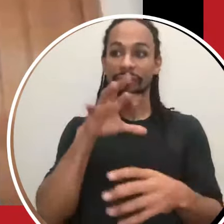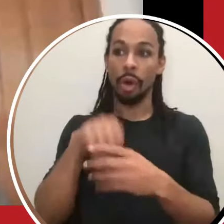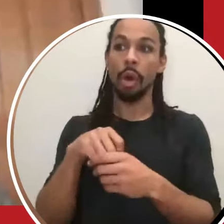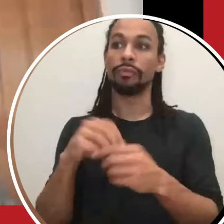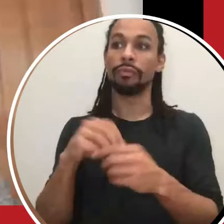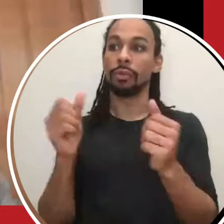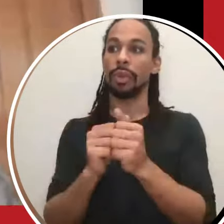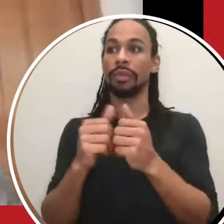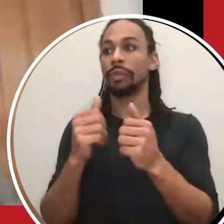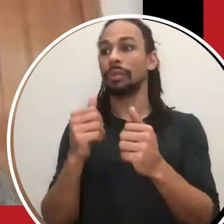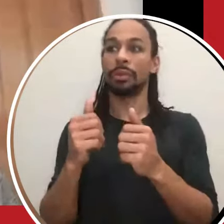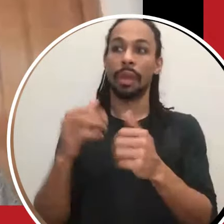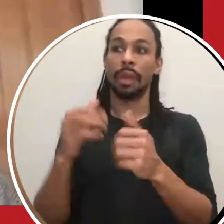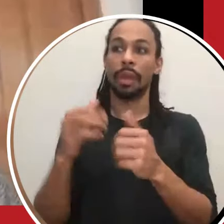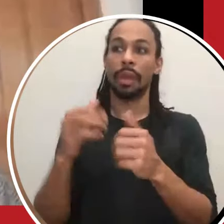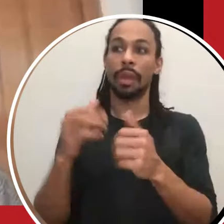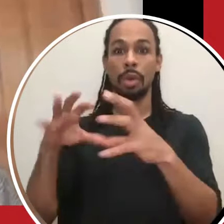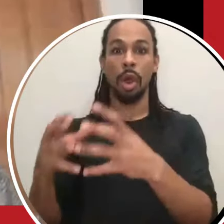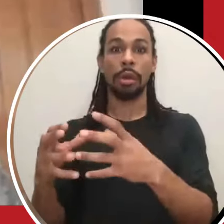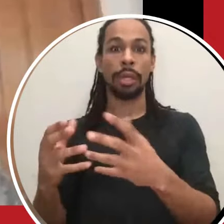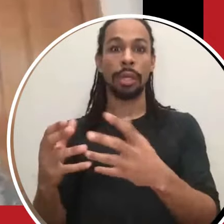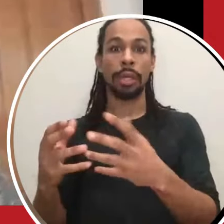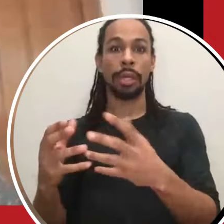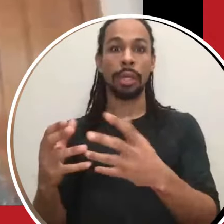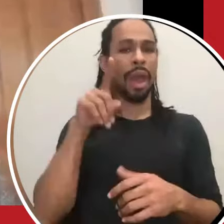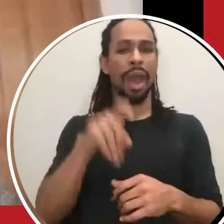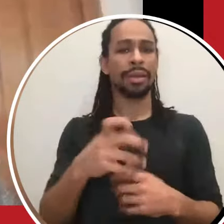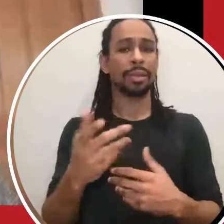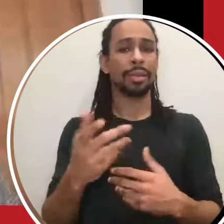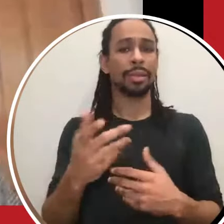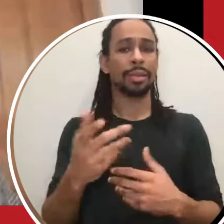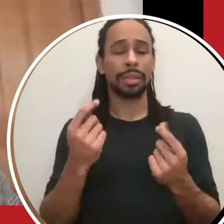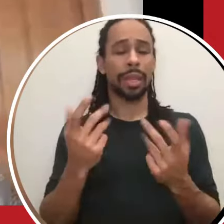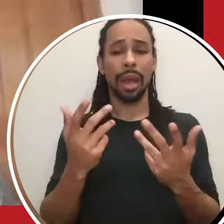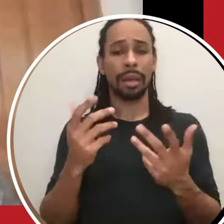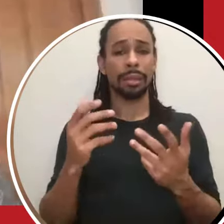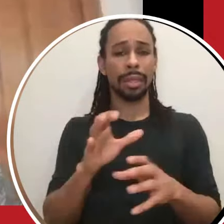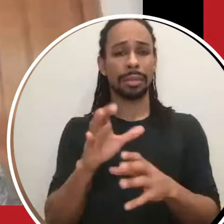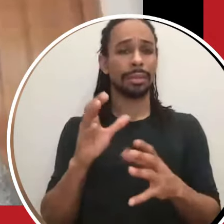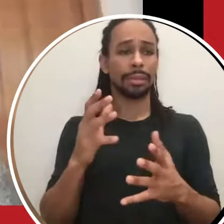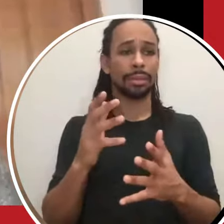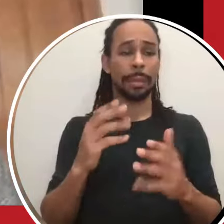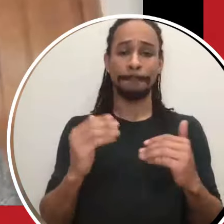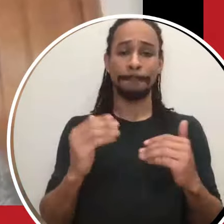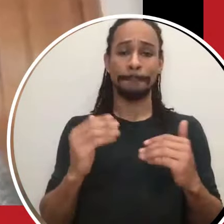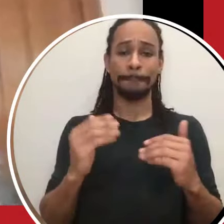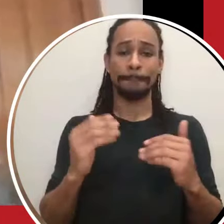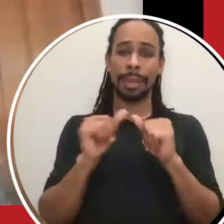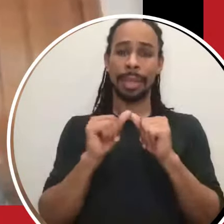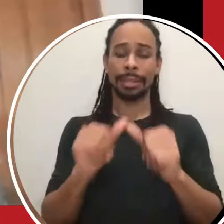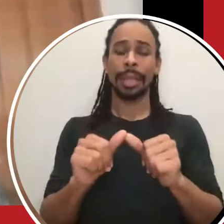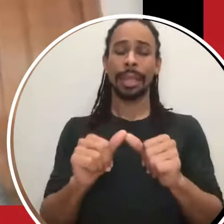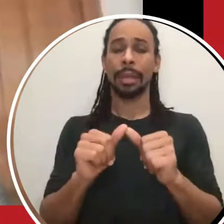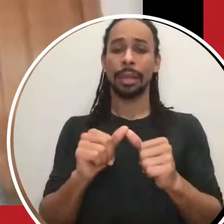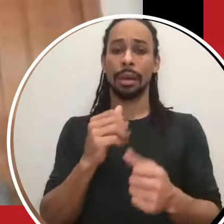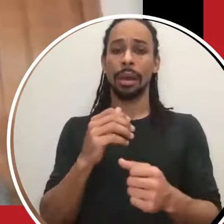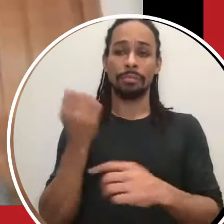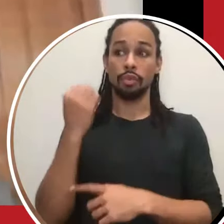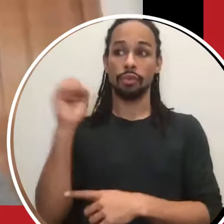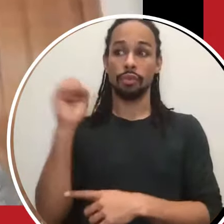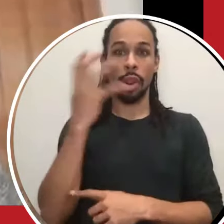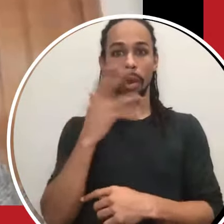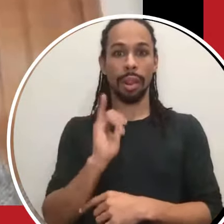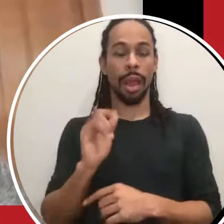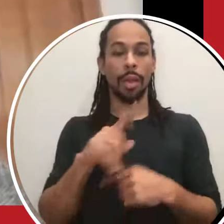What does building and maintaining a movement look like when we're in power, when we've got our leaders as senators and as